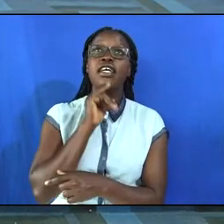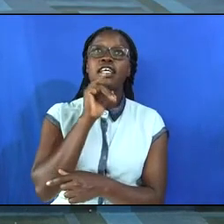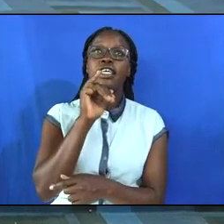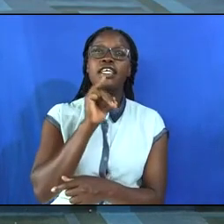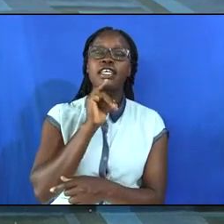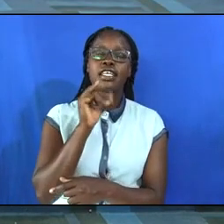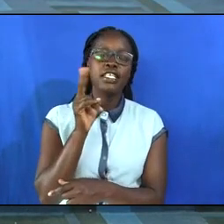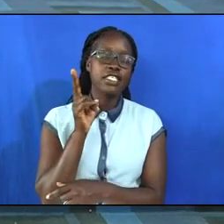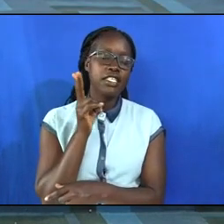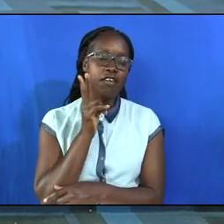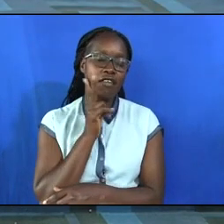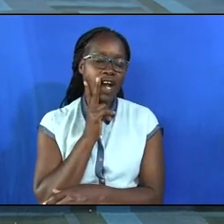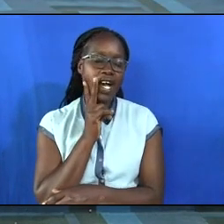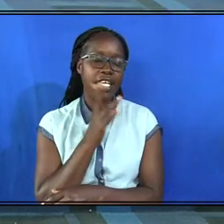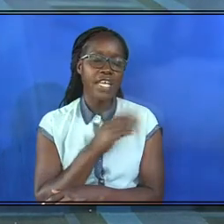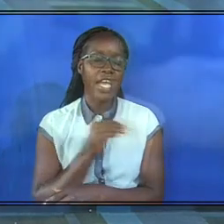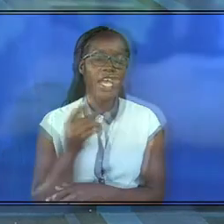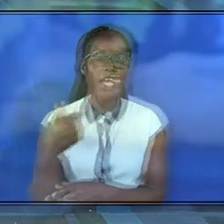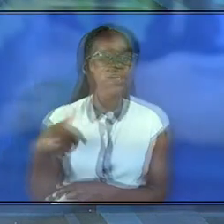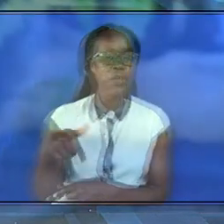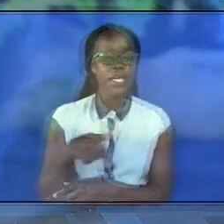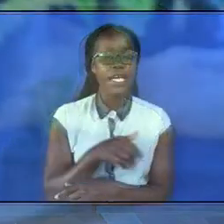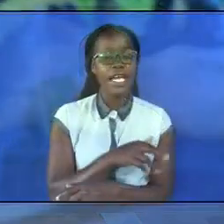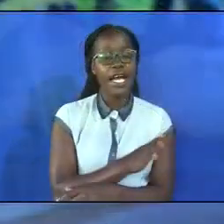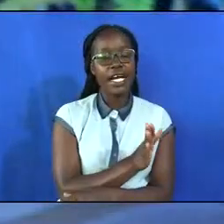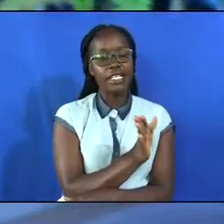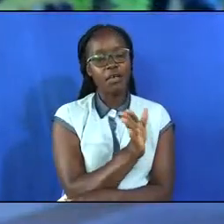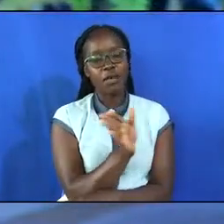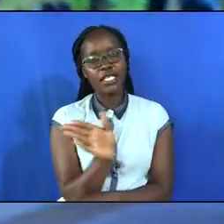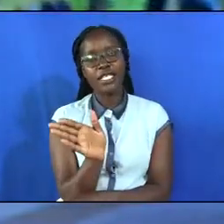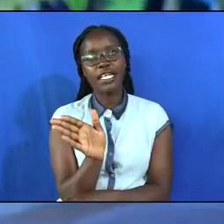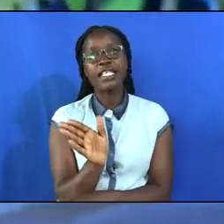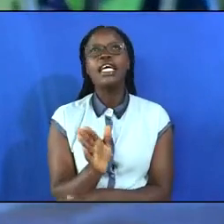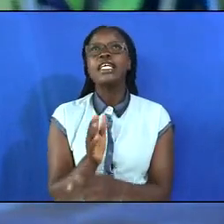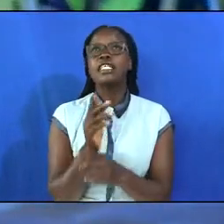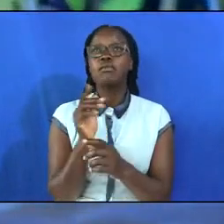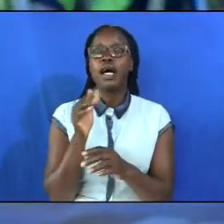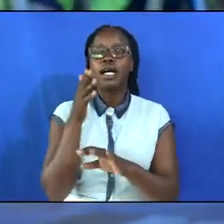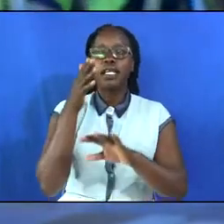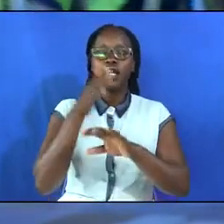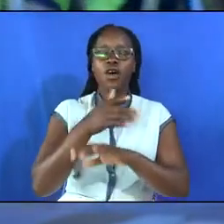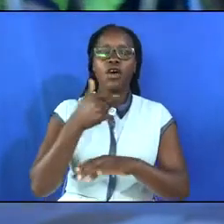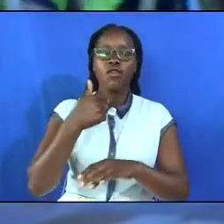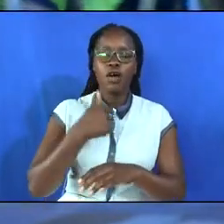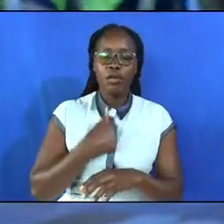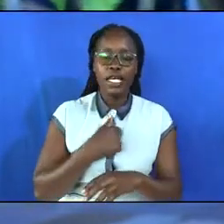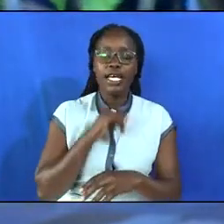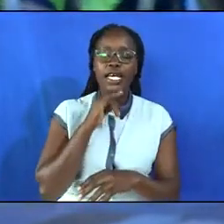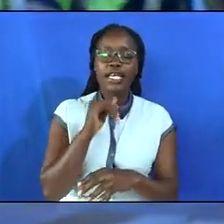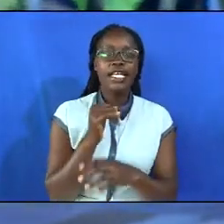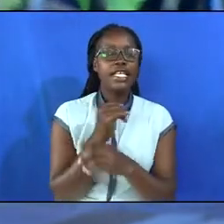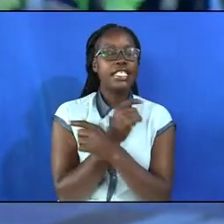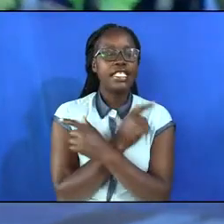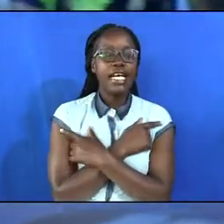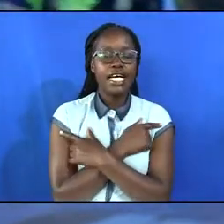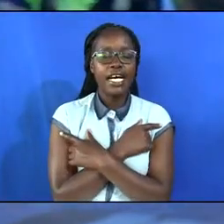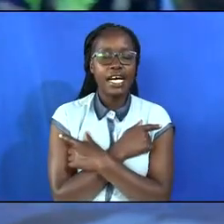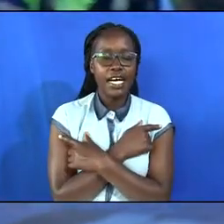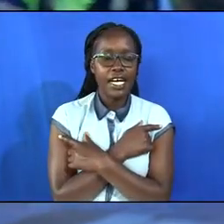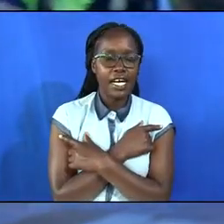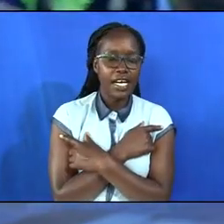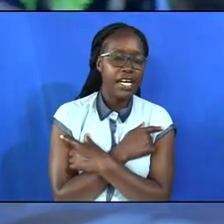love. He is the vines and we are the branches. His banner over me